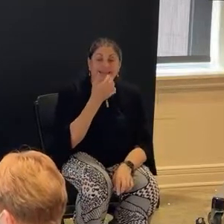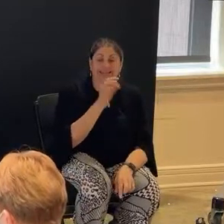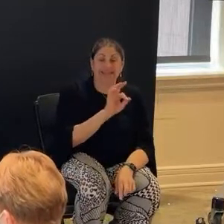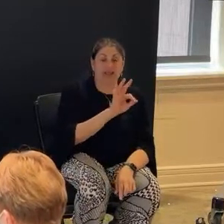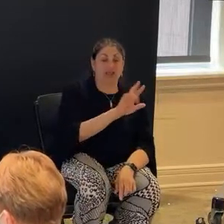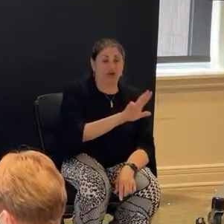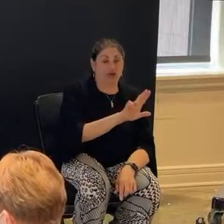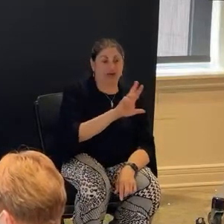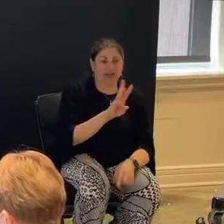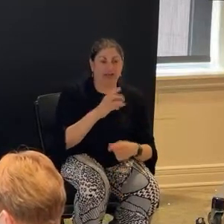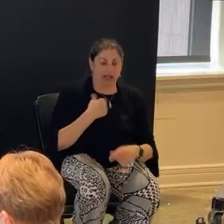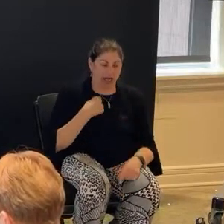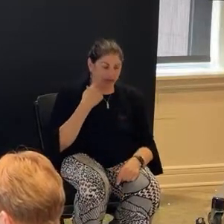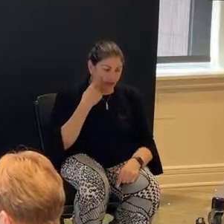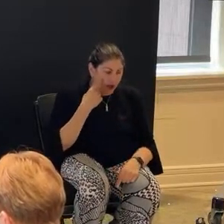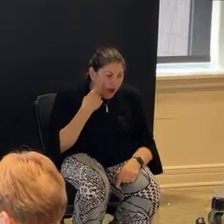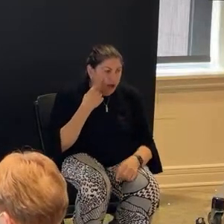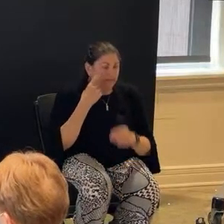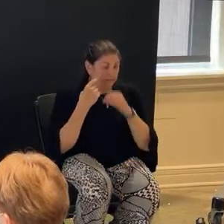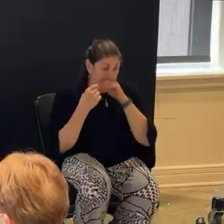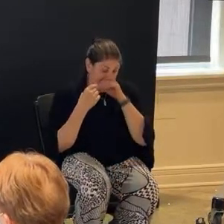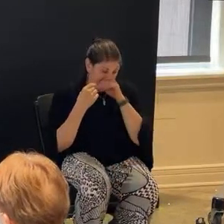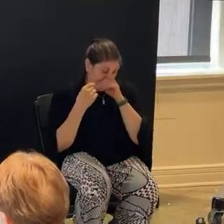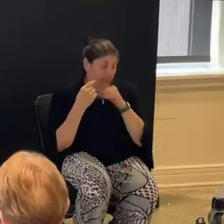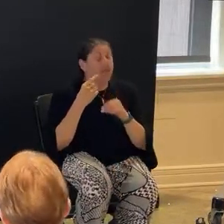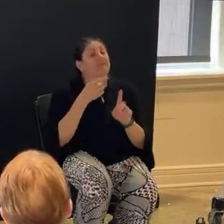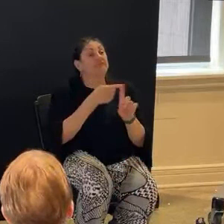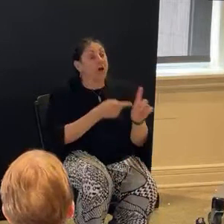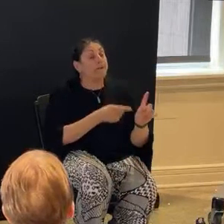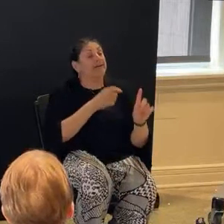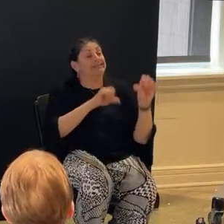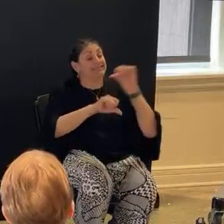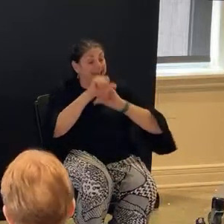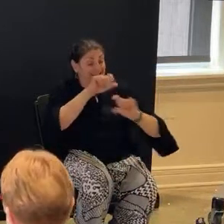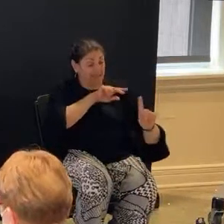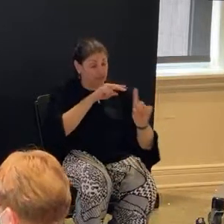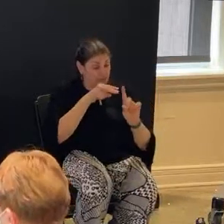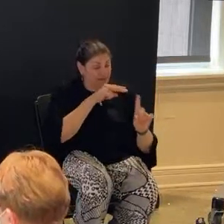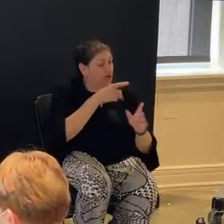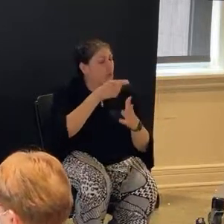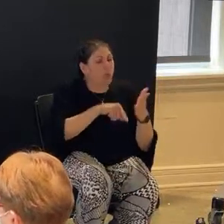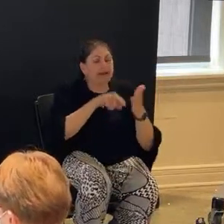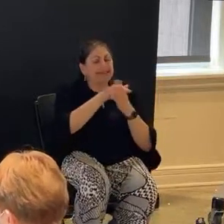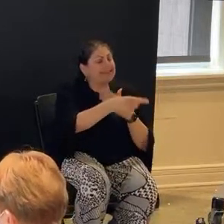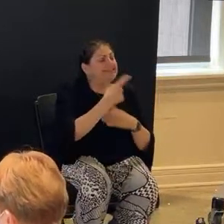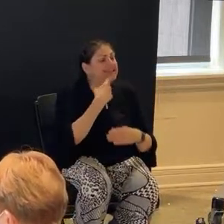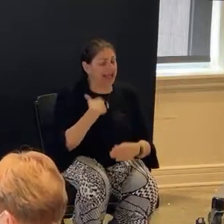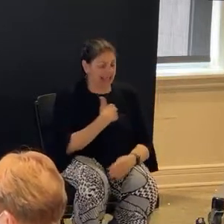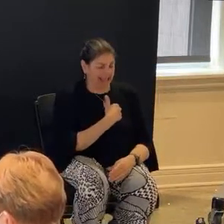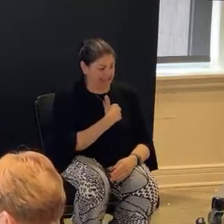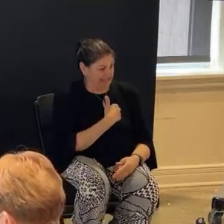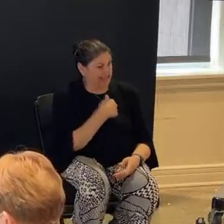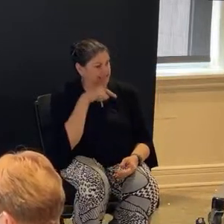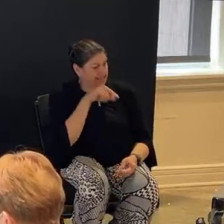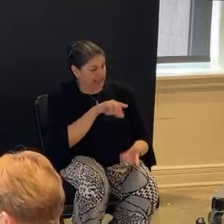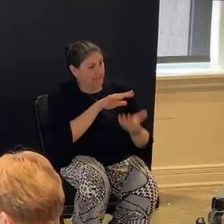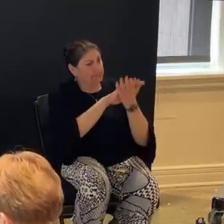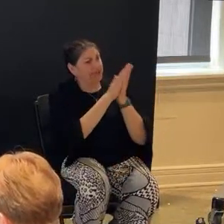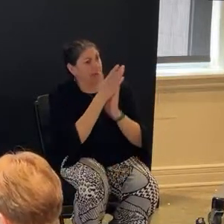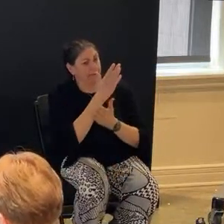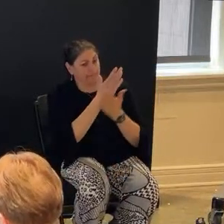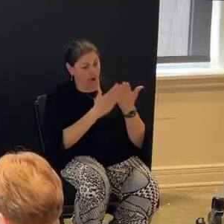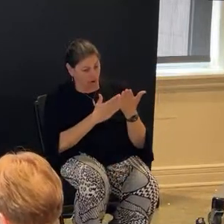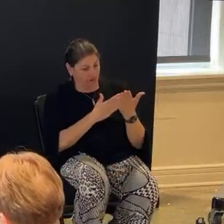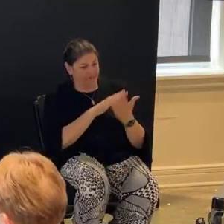us in a science perspective by looking at a historical photo? And does it become part of the